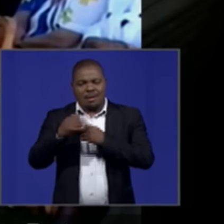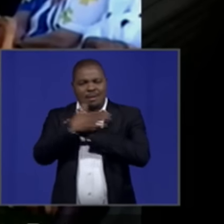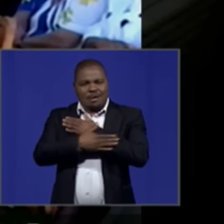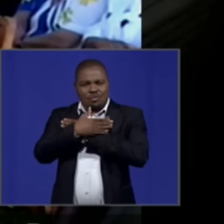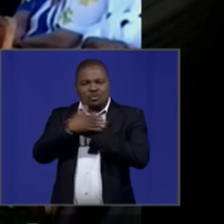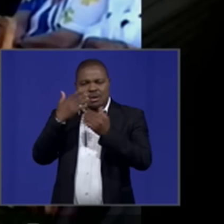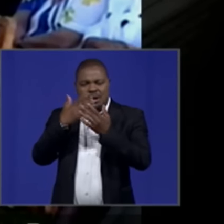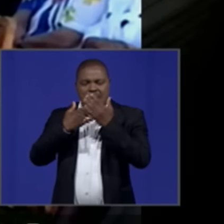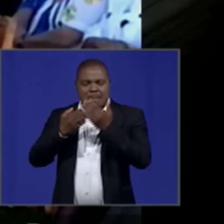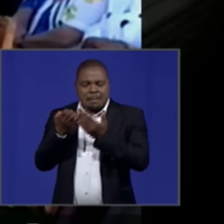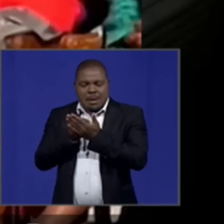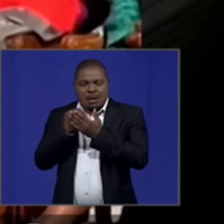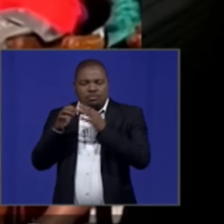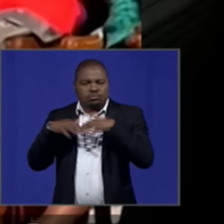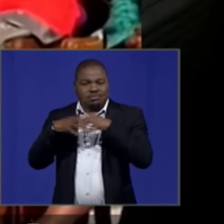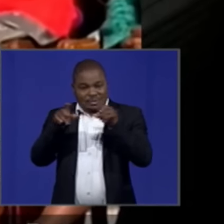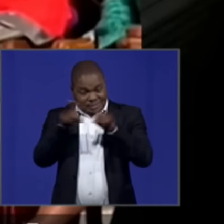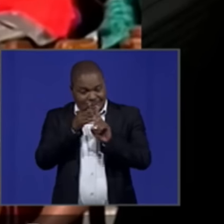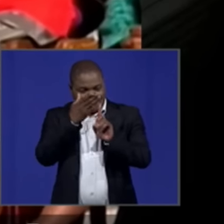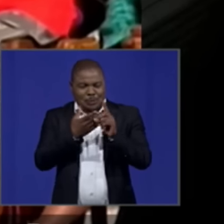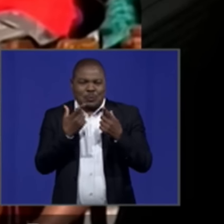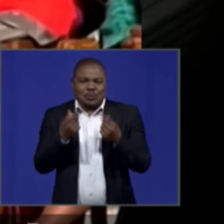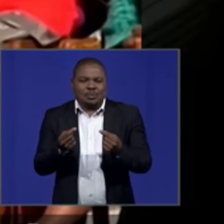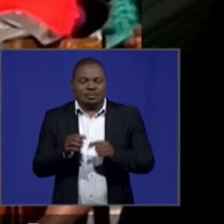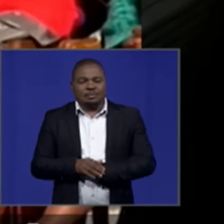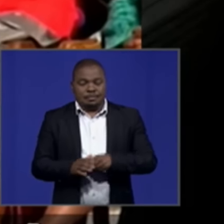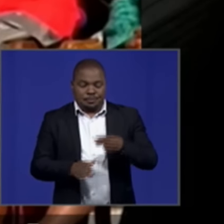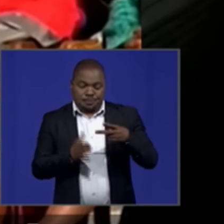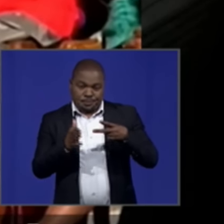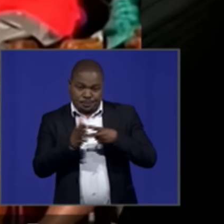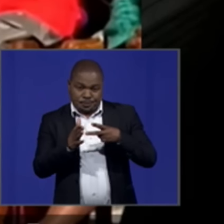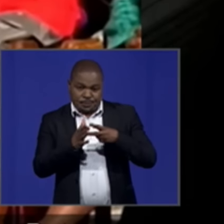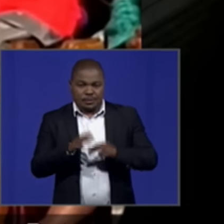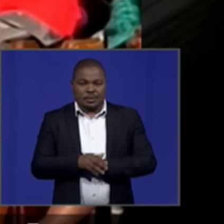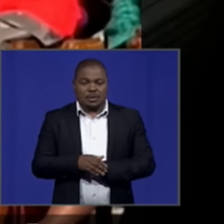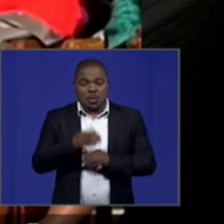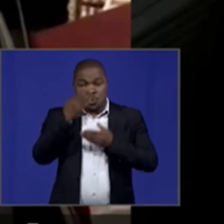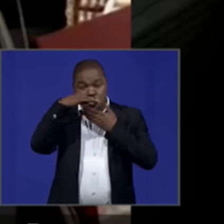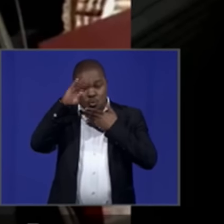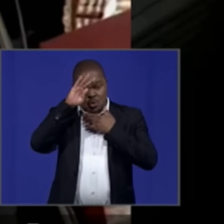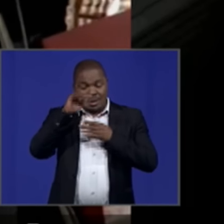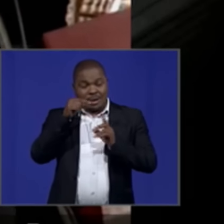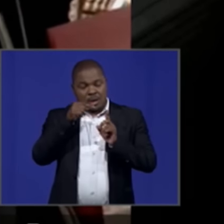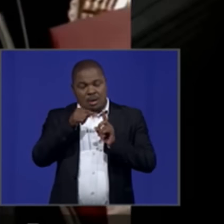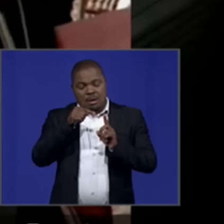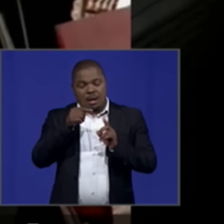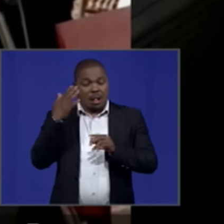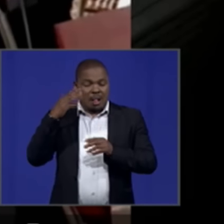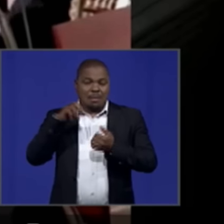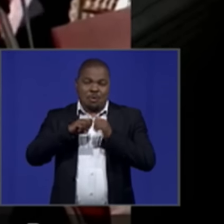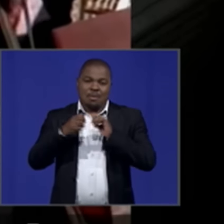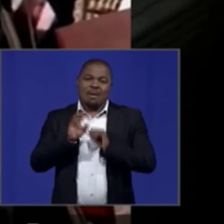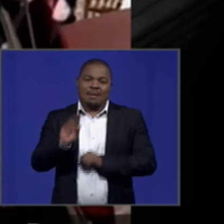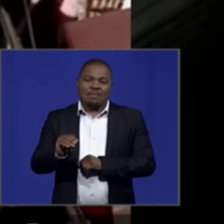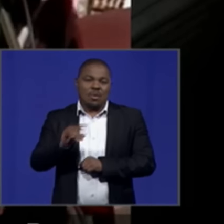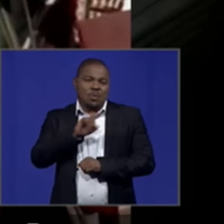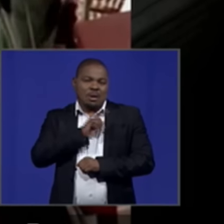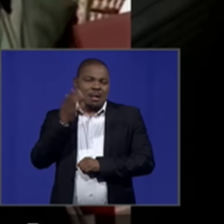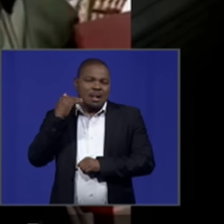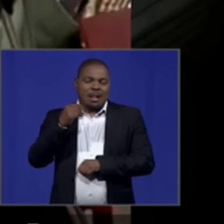le yena o la tlameha ho etsa jwalo. Ntlha engwe naha ya Botswana e bile le mathata a maholo nakeng eo bohloko bona